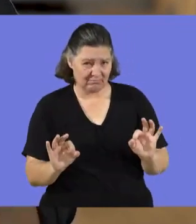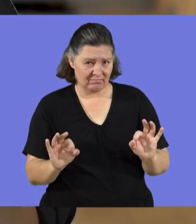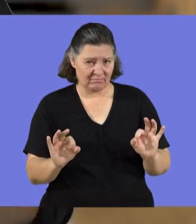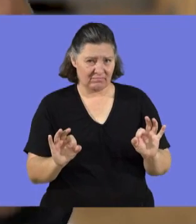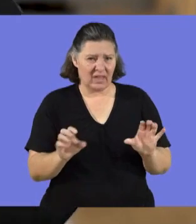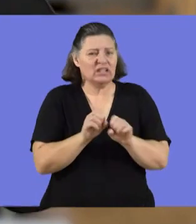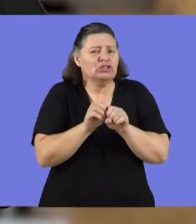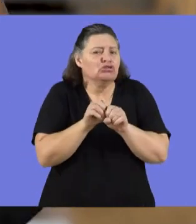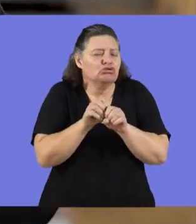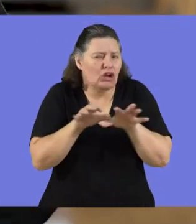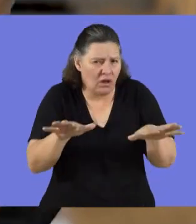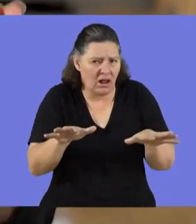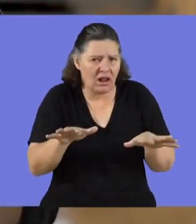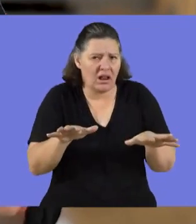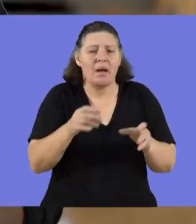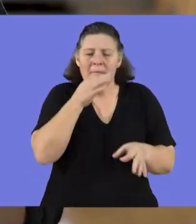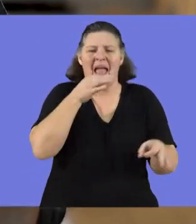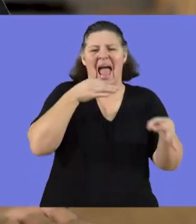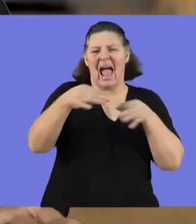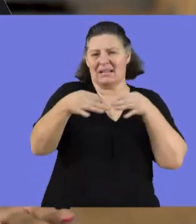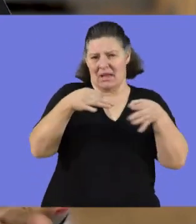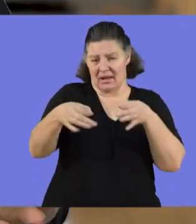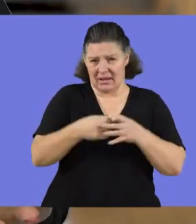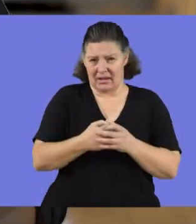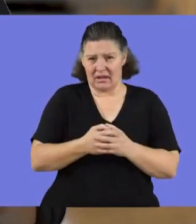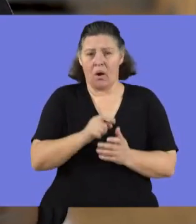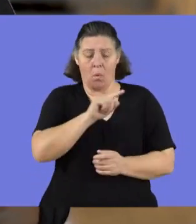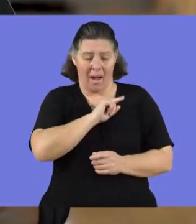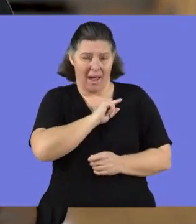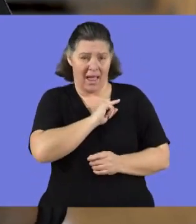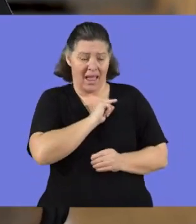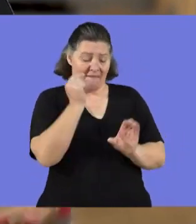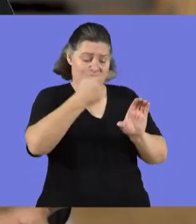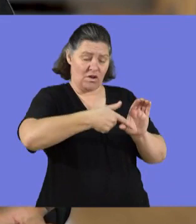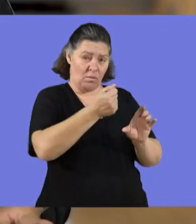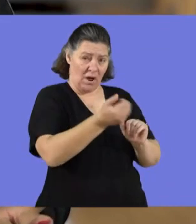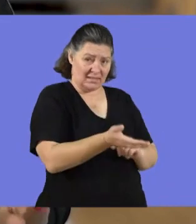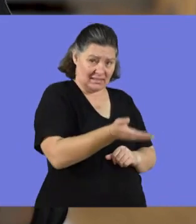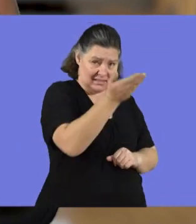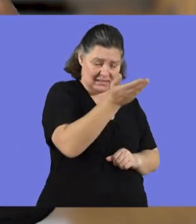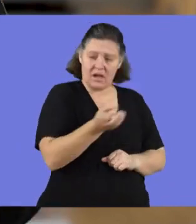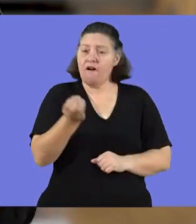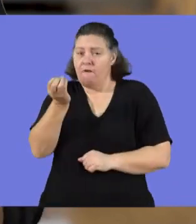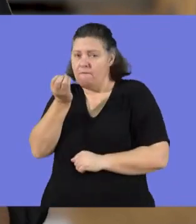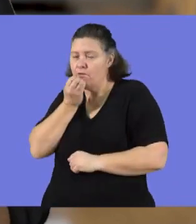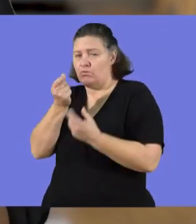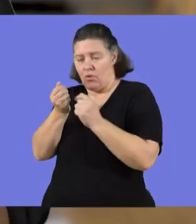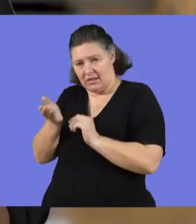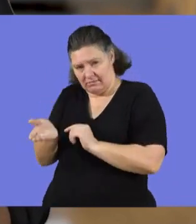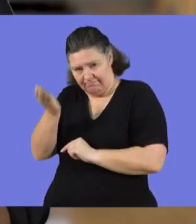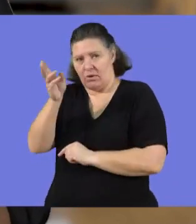understanding the generalization that I just gave you, that as the price of fuel increases, the price of